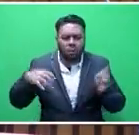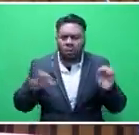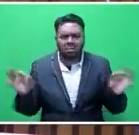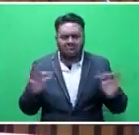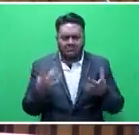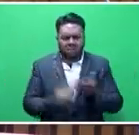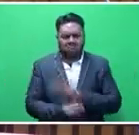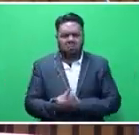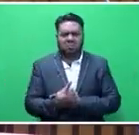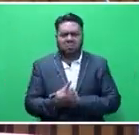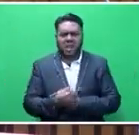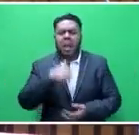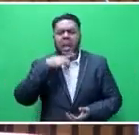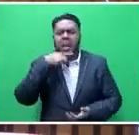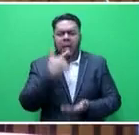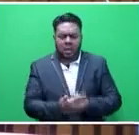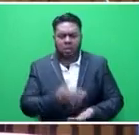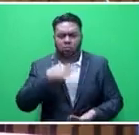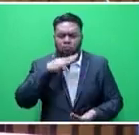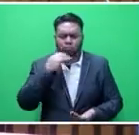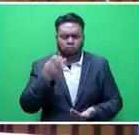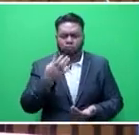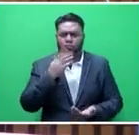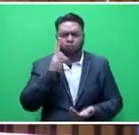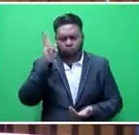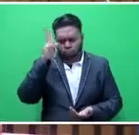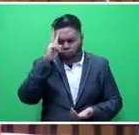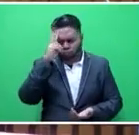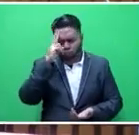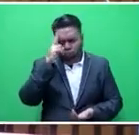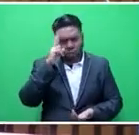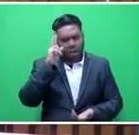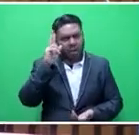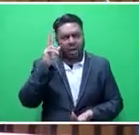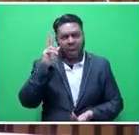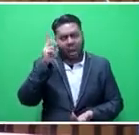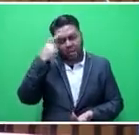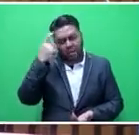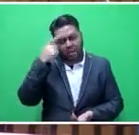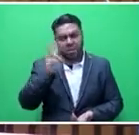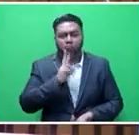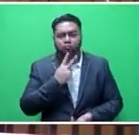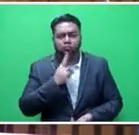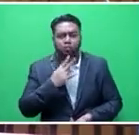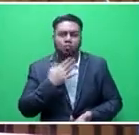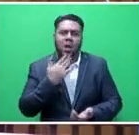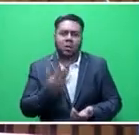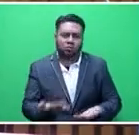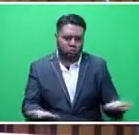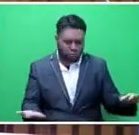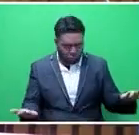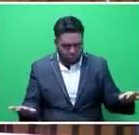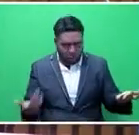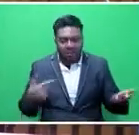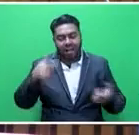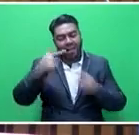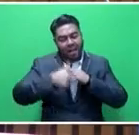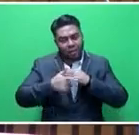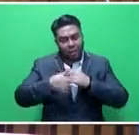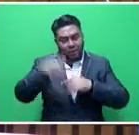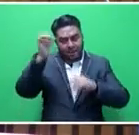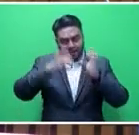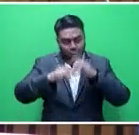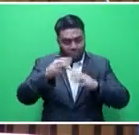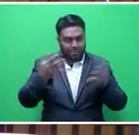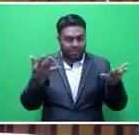happened. Mr. Speaker, sir, this is the level of contribution and intellectual input and